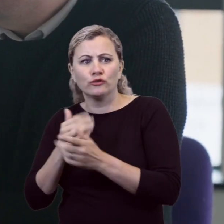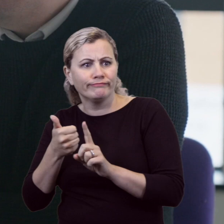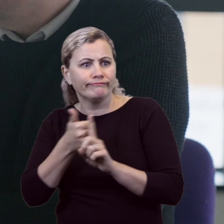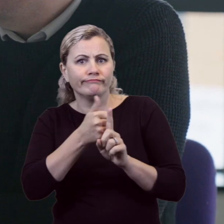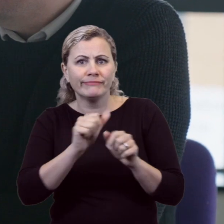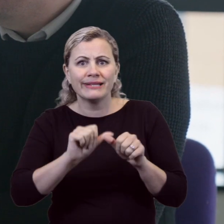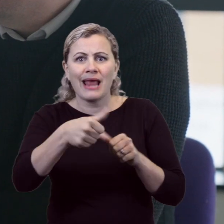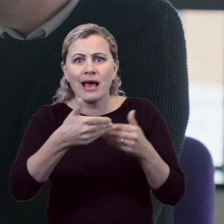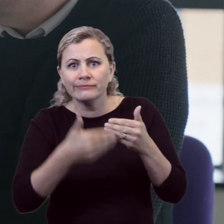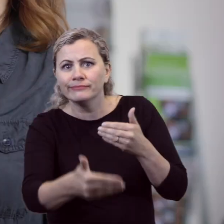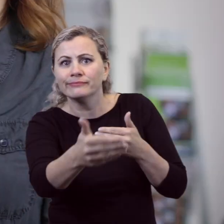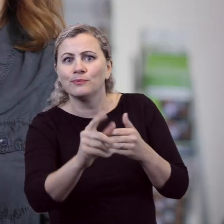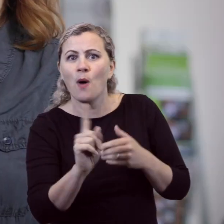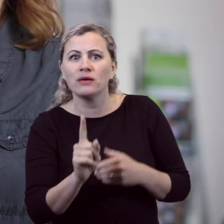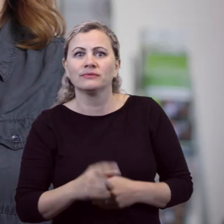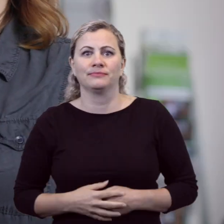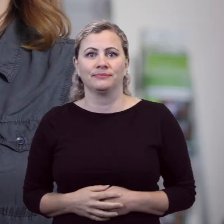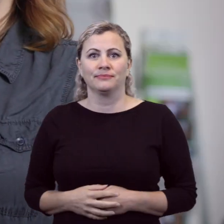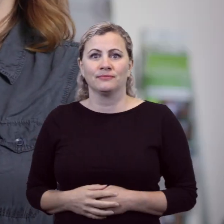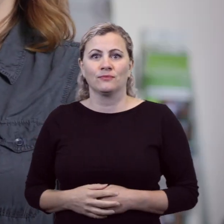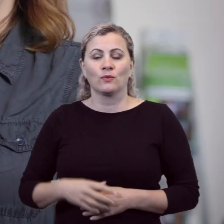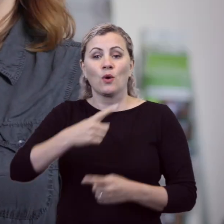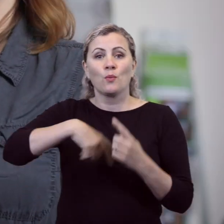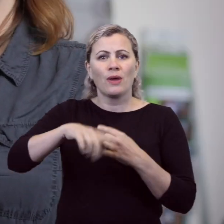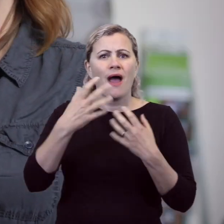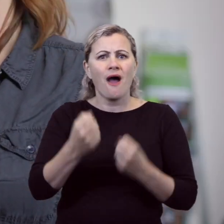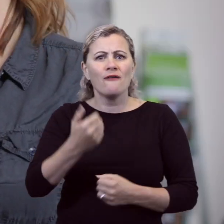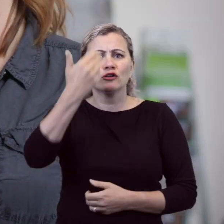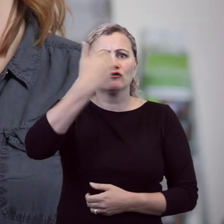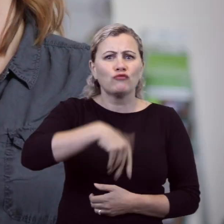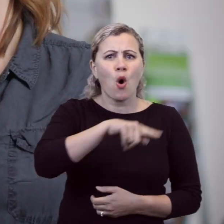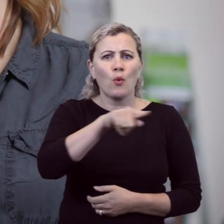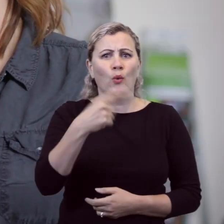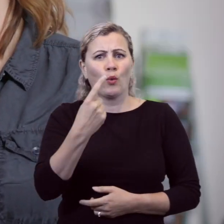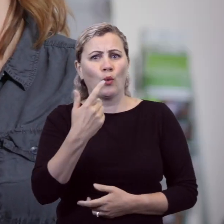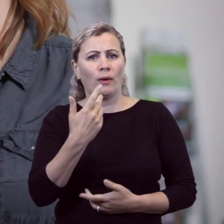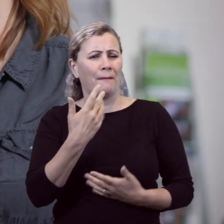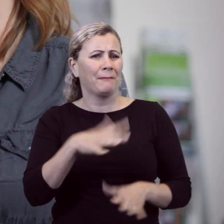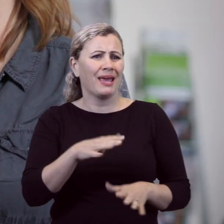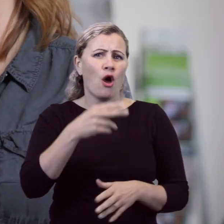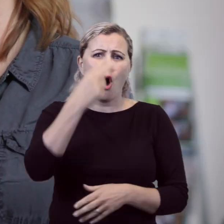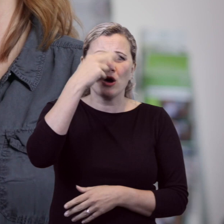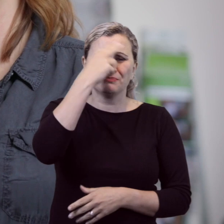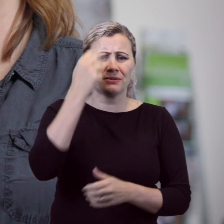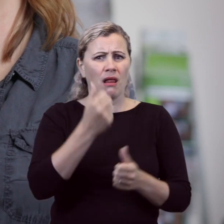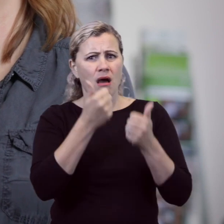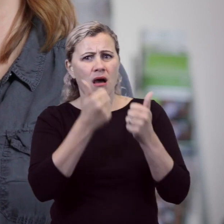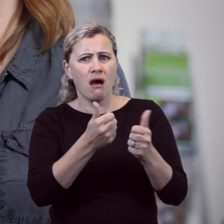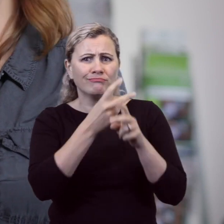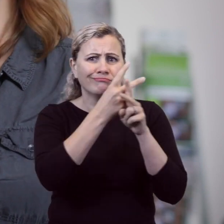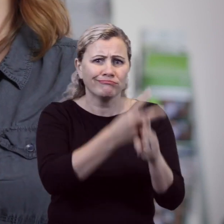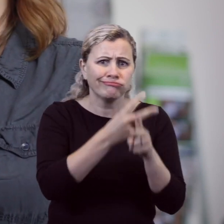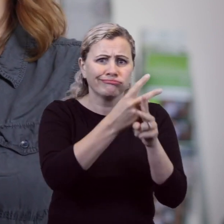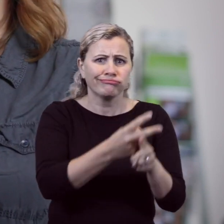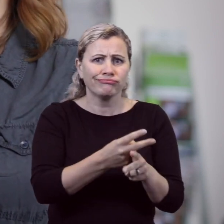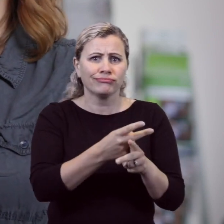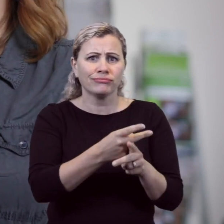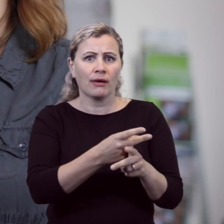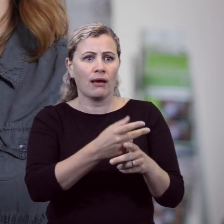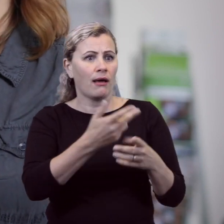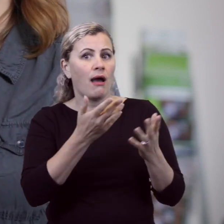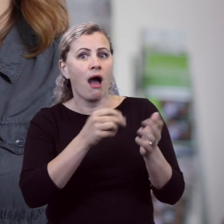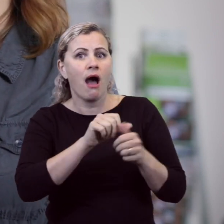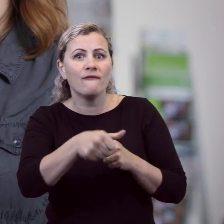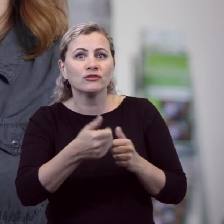take them on the next journeys. We know that many stroke survivors receive amazing care in hospital when they're having the stroke, but when they are released and they come back